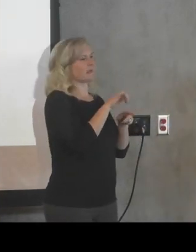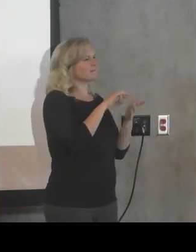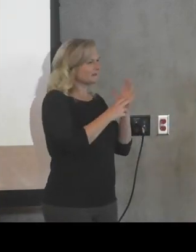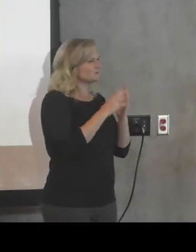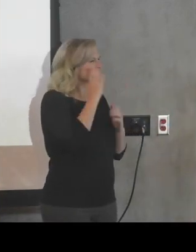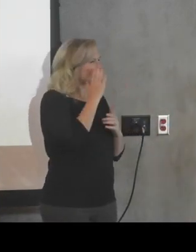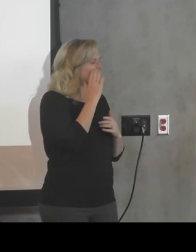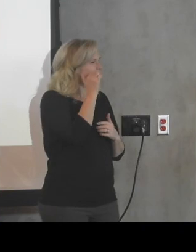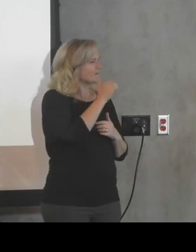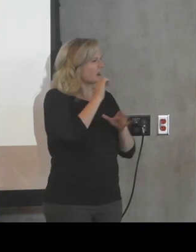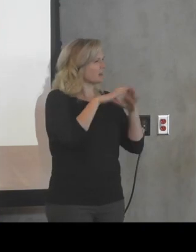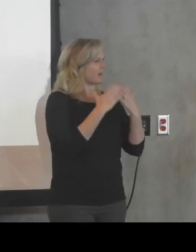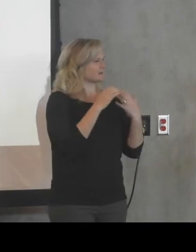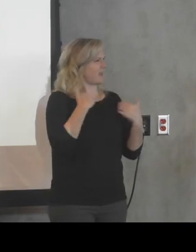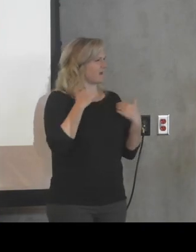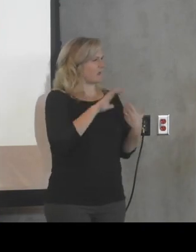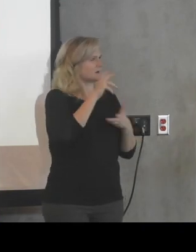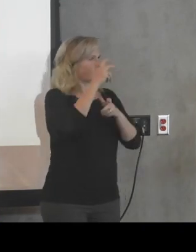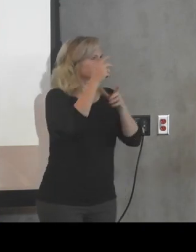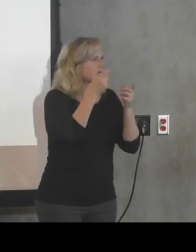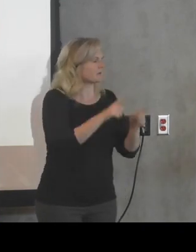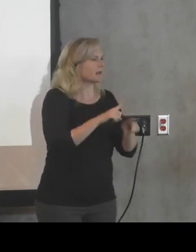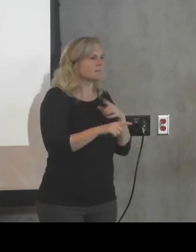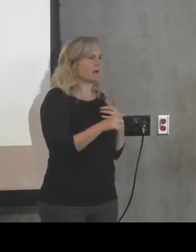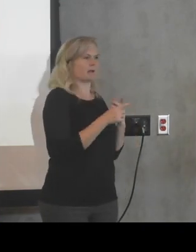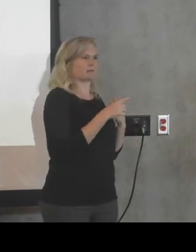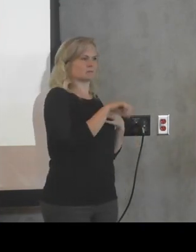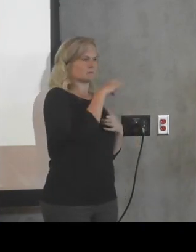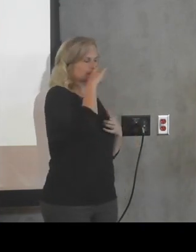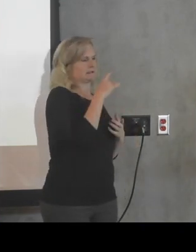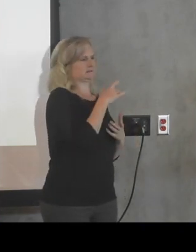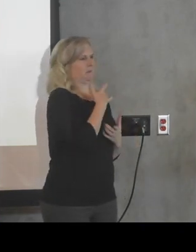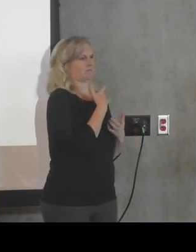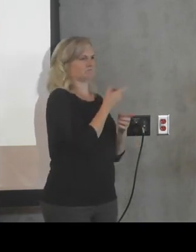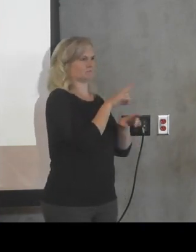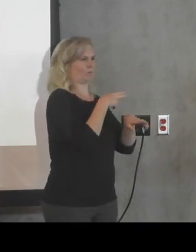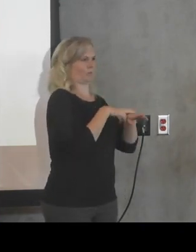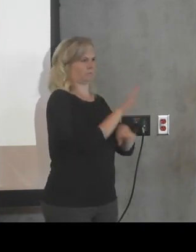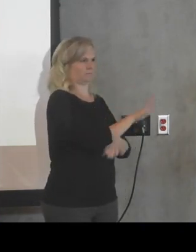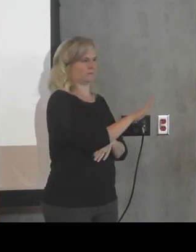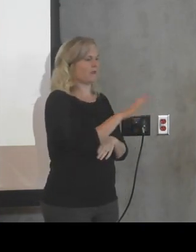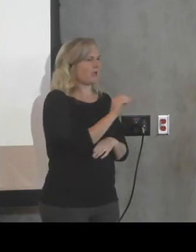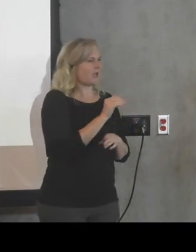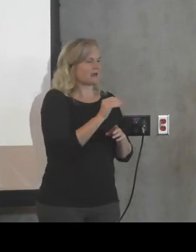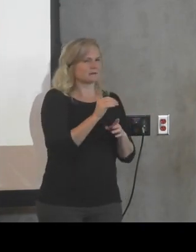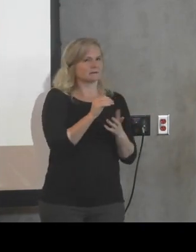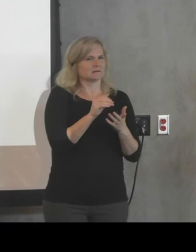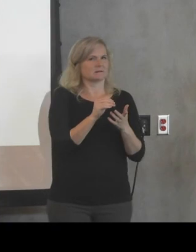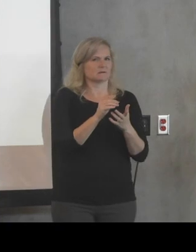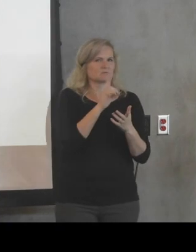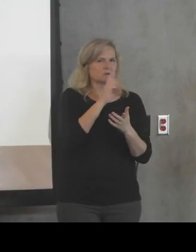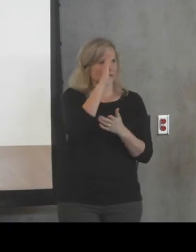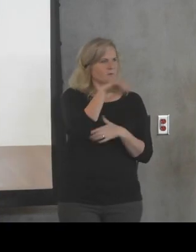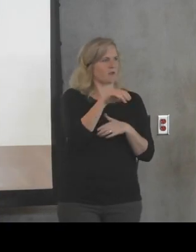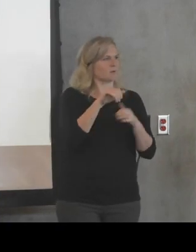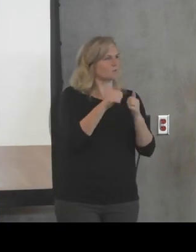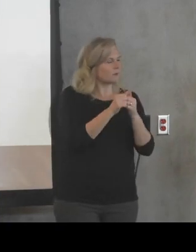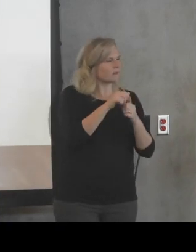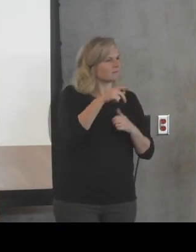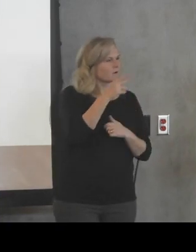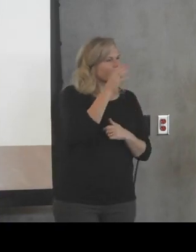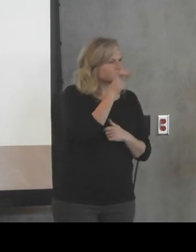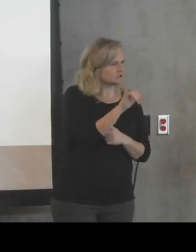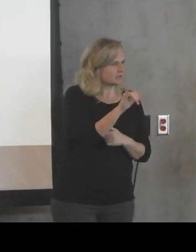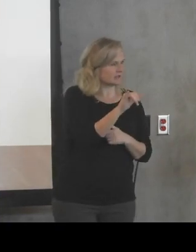ensues. So the next part of the ring is phonology, and just by reading the slide there, you can see how the importance of kids being